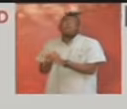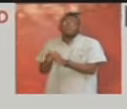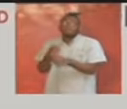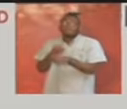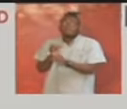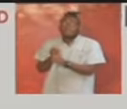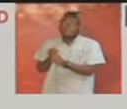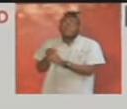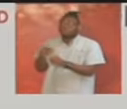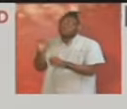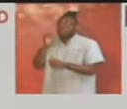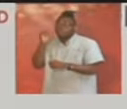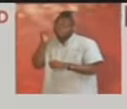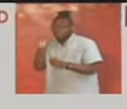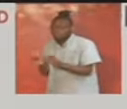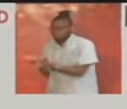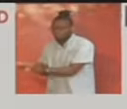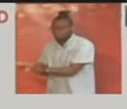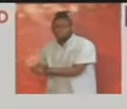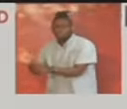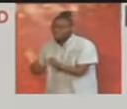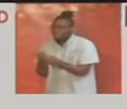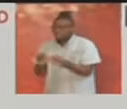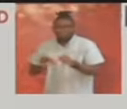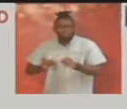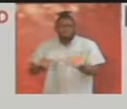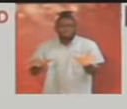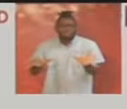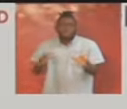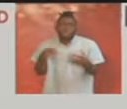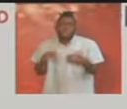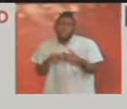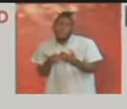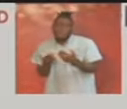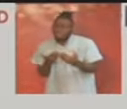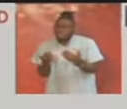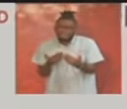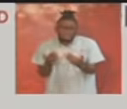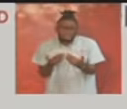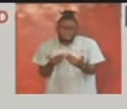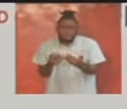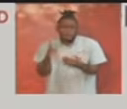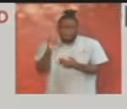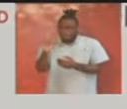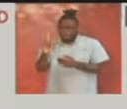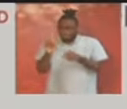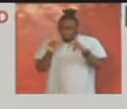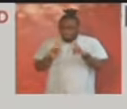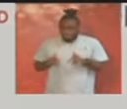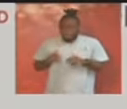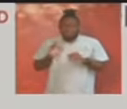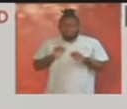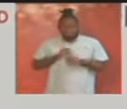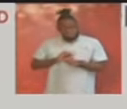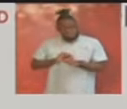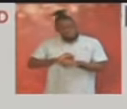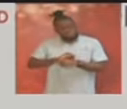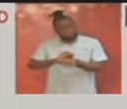the scale at which this infection can bloom or blossom or surge again if we aren't